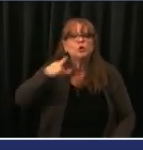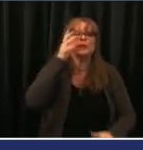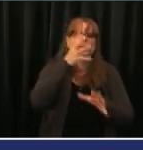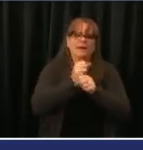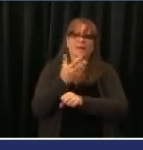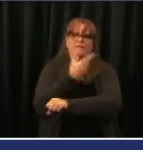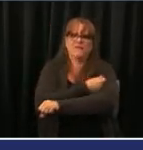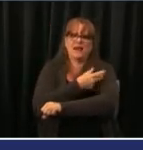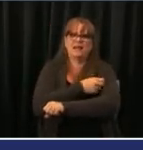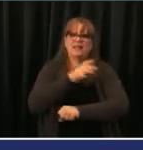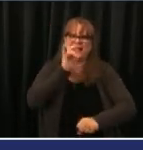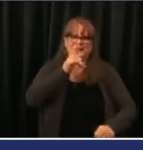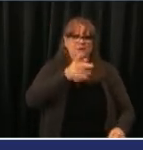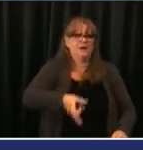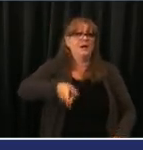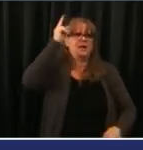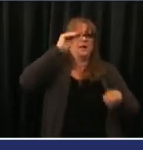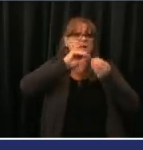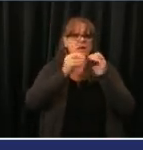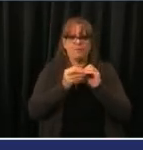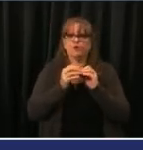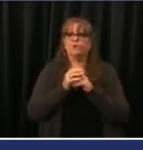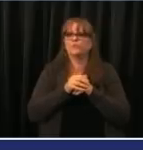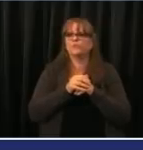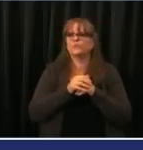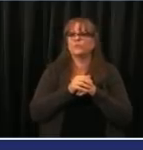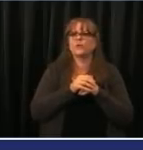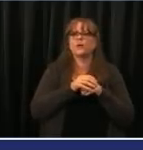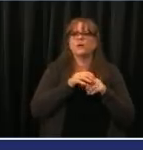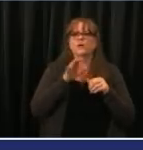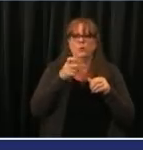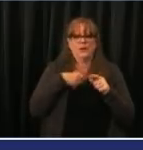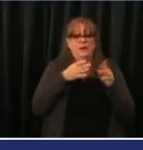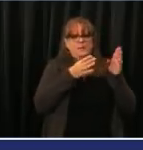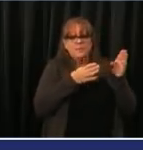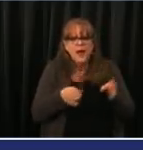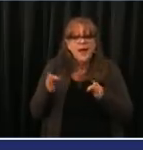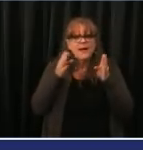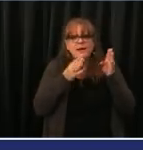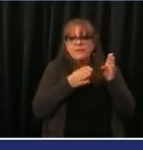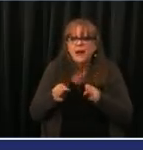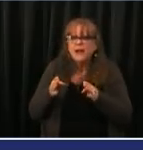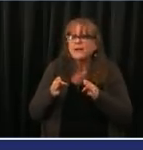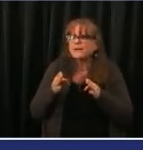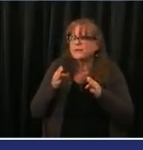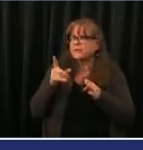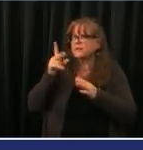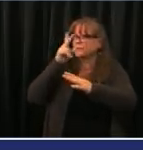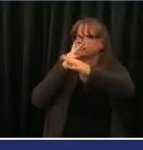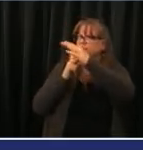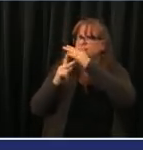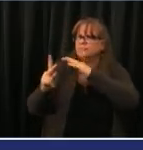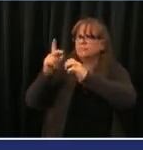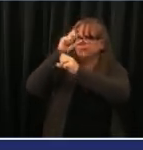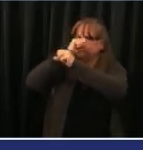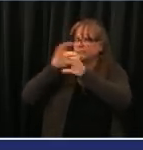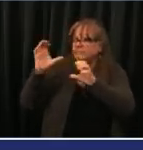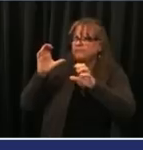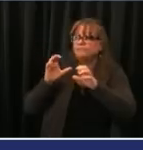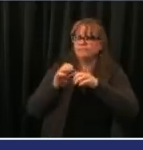other groups, it'll probably be in the 70-80% range. But we plan based on the reality and the likely scenarios. And so by setting the goal of